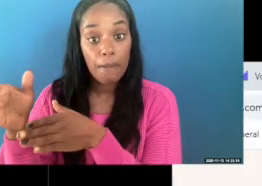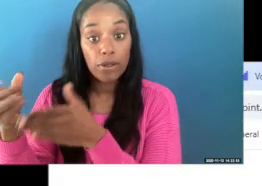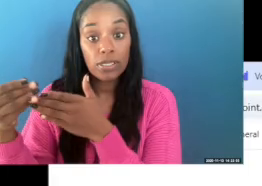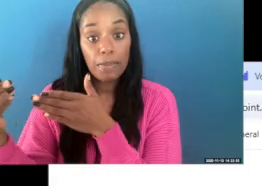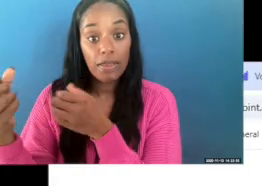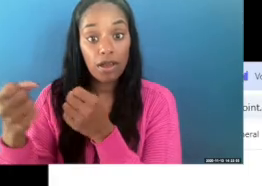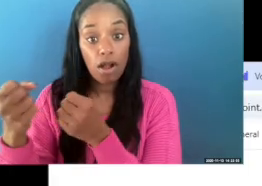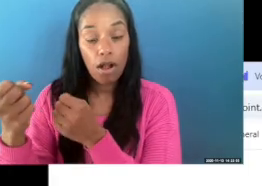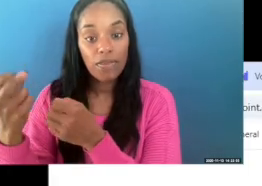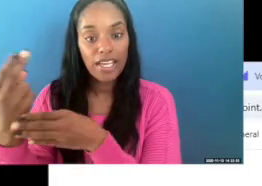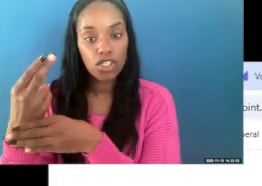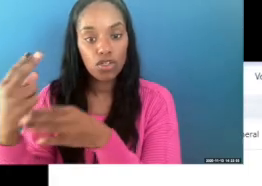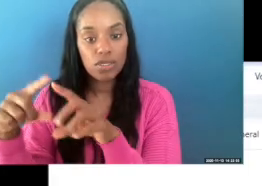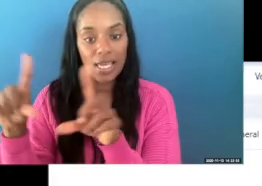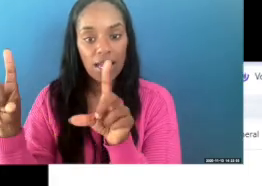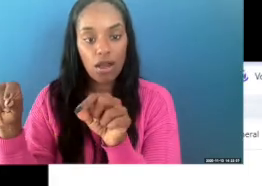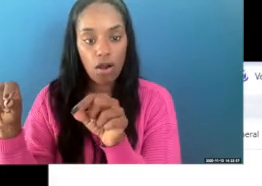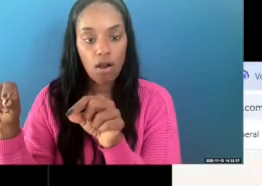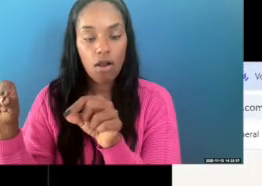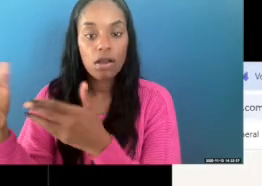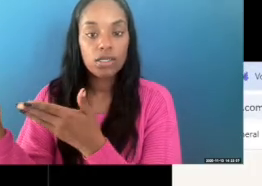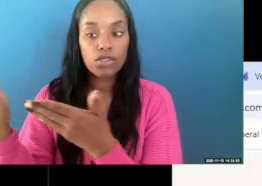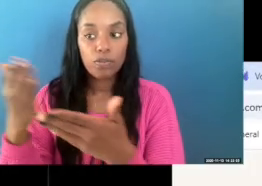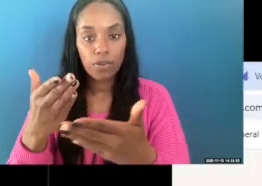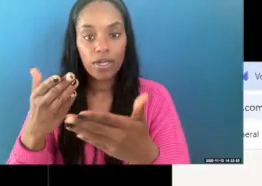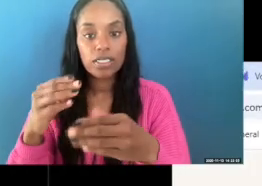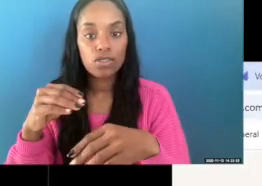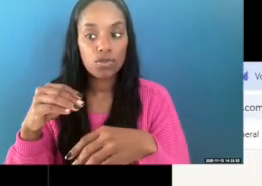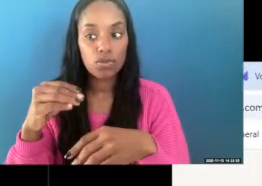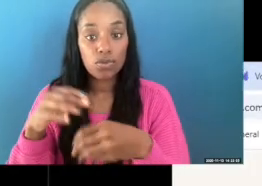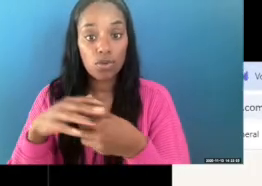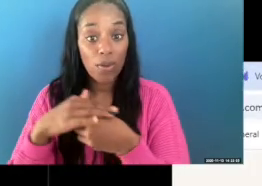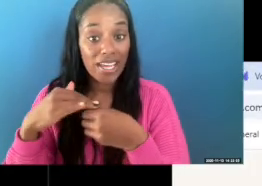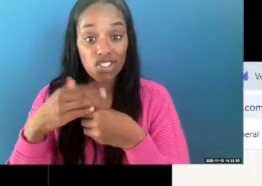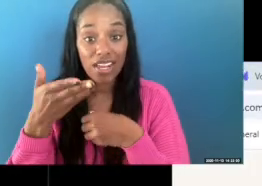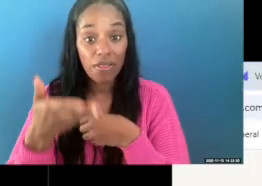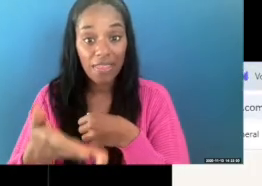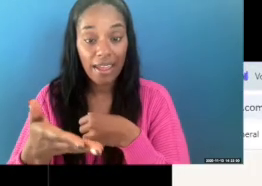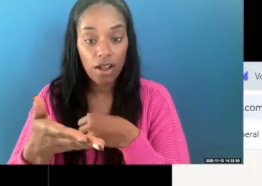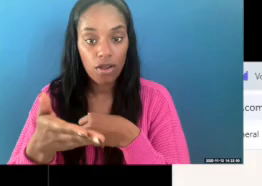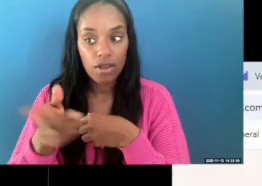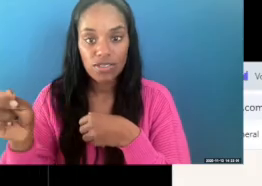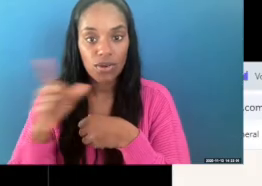or getting $1 per mile of driving. What's the difference between that and having a charge card